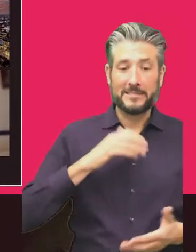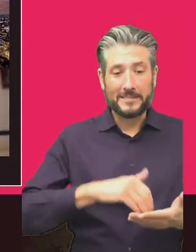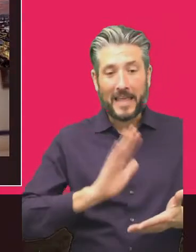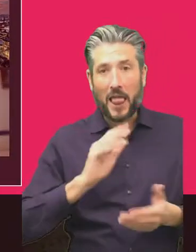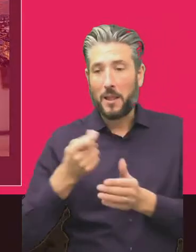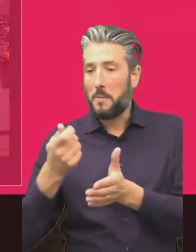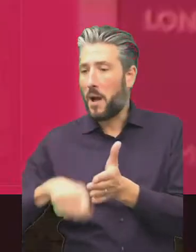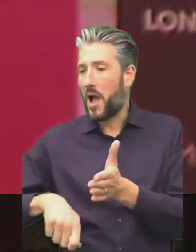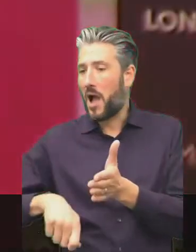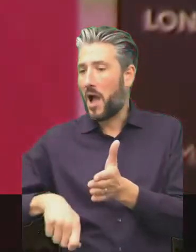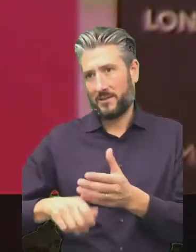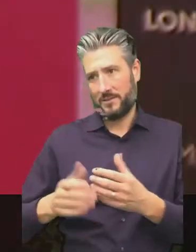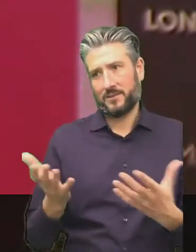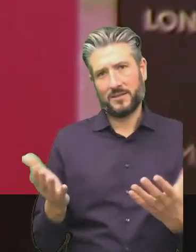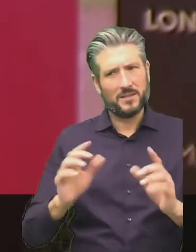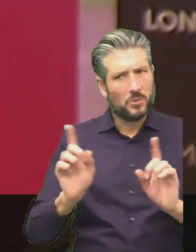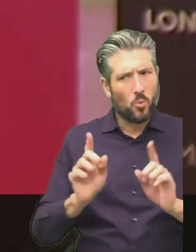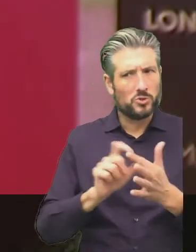Mr. Mayor.